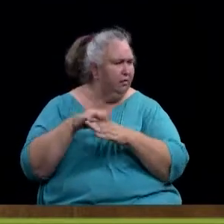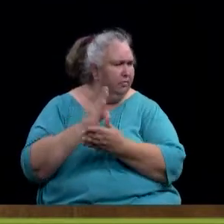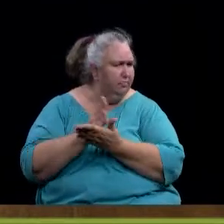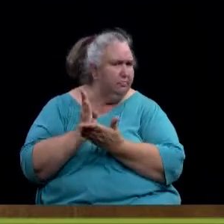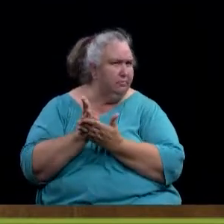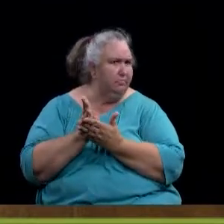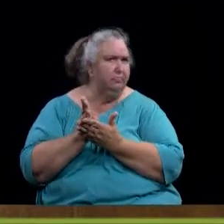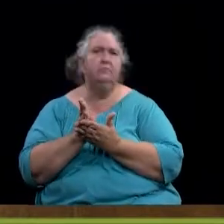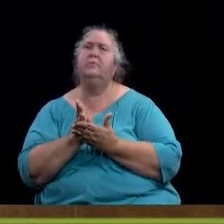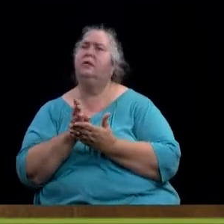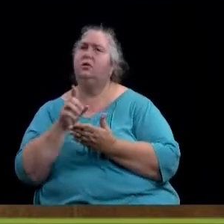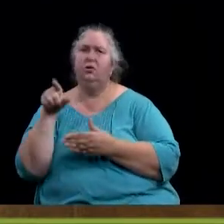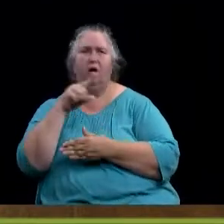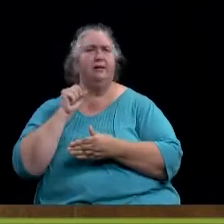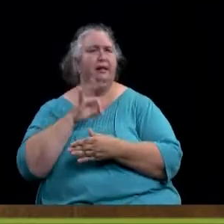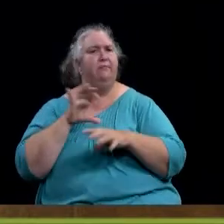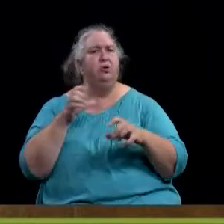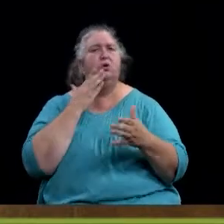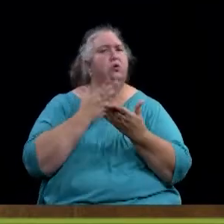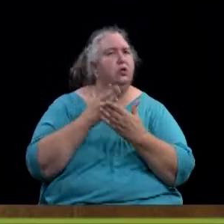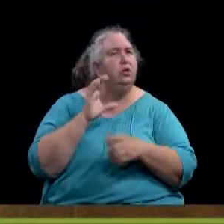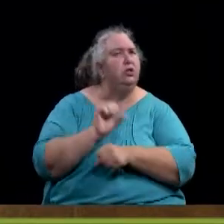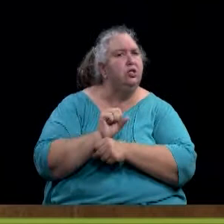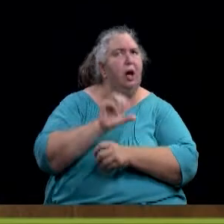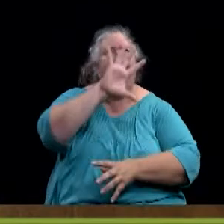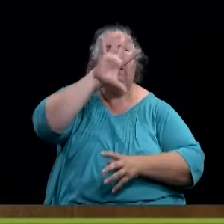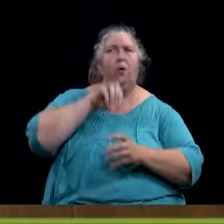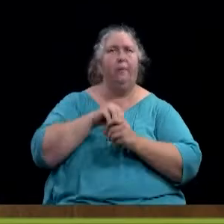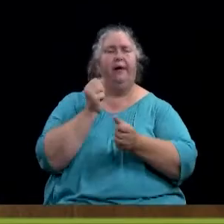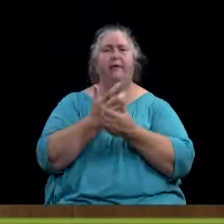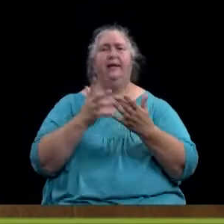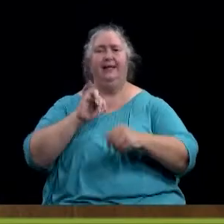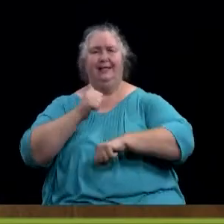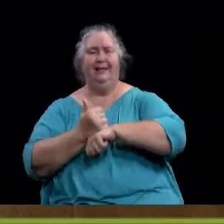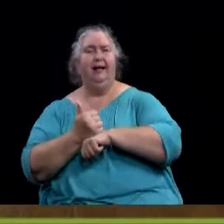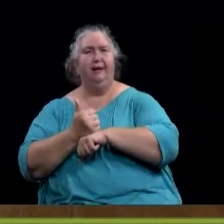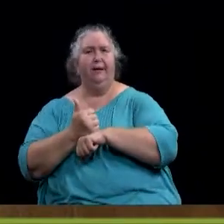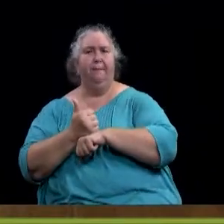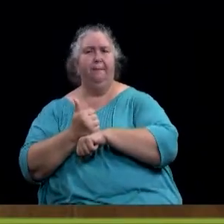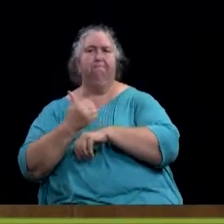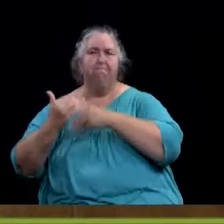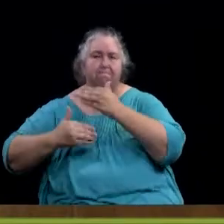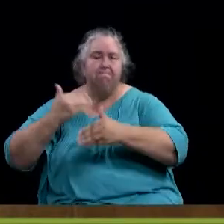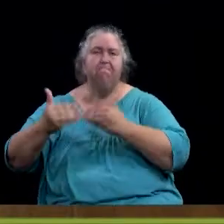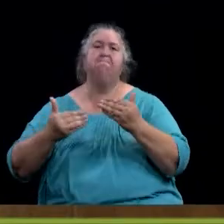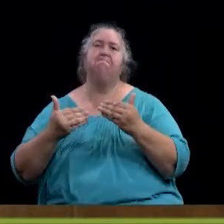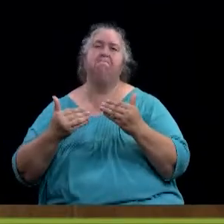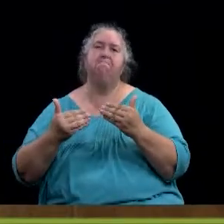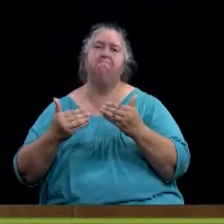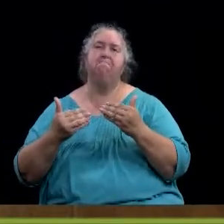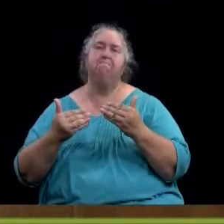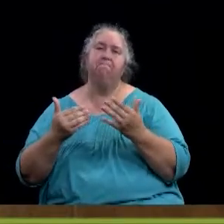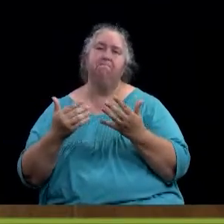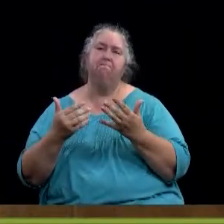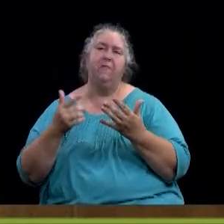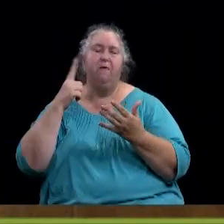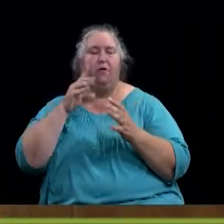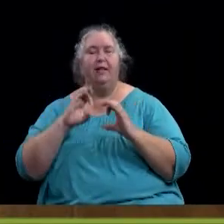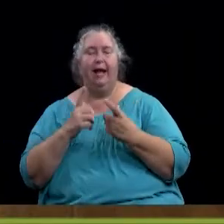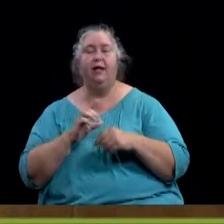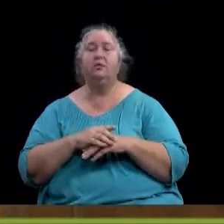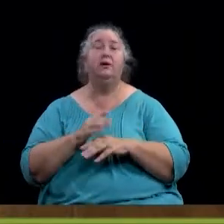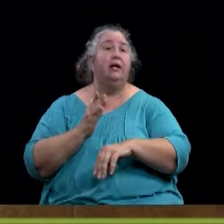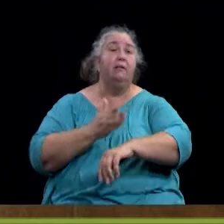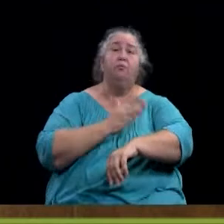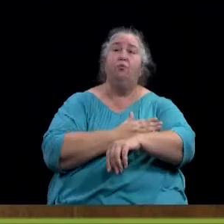and setting some groundwork for us as we go forward as a council. Improved infrastructure. We still have the pavement program going